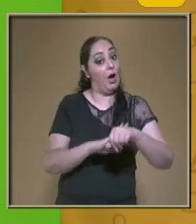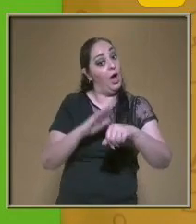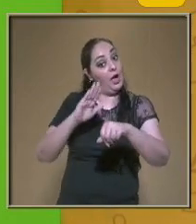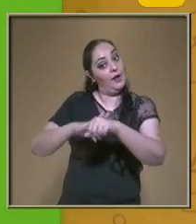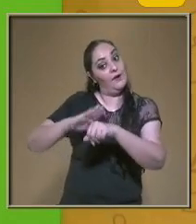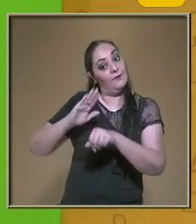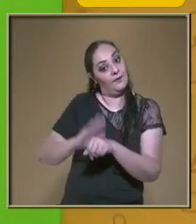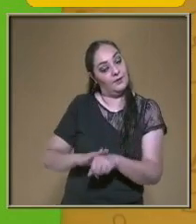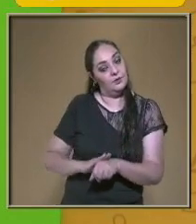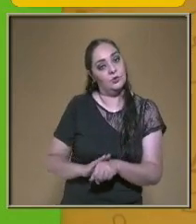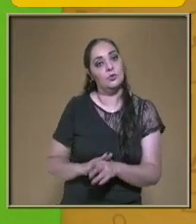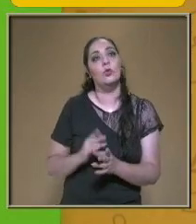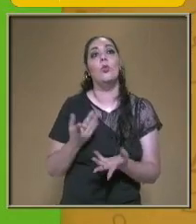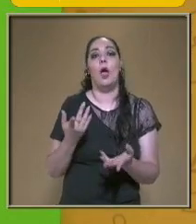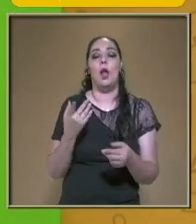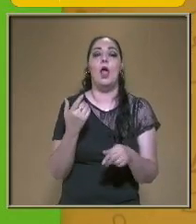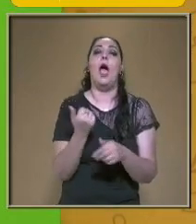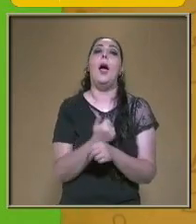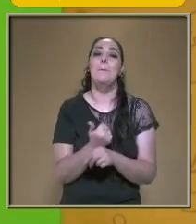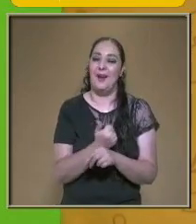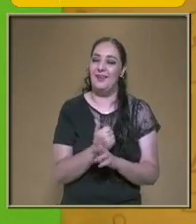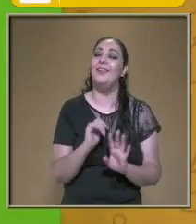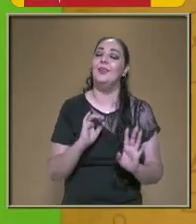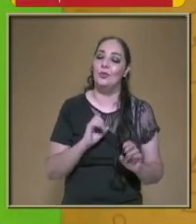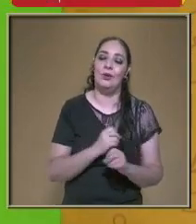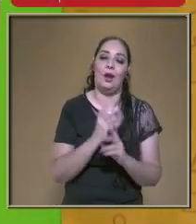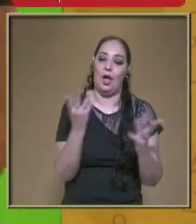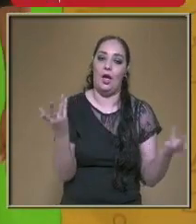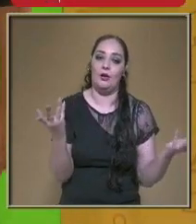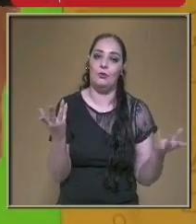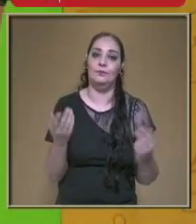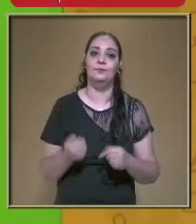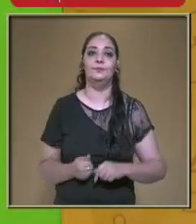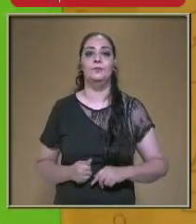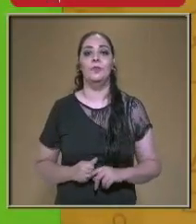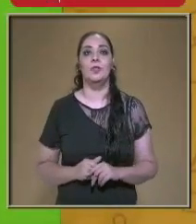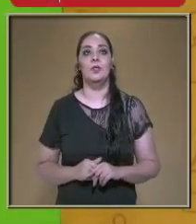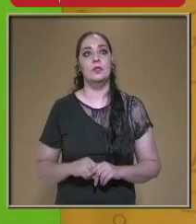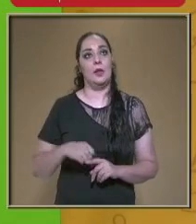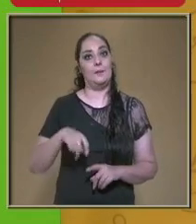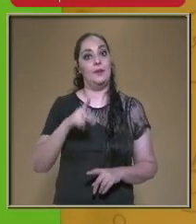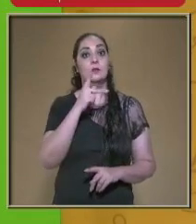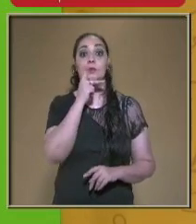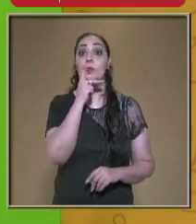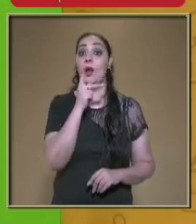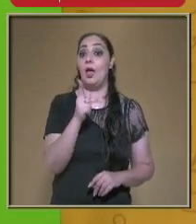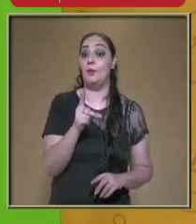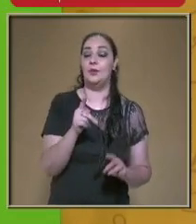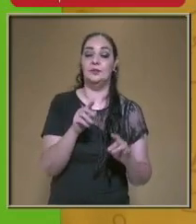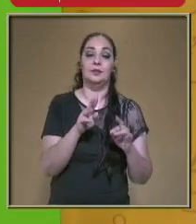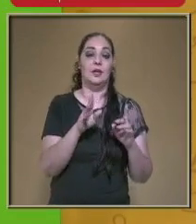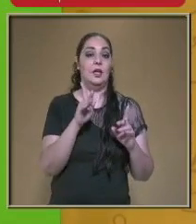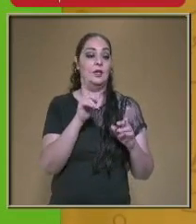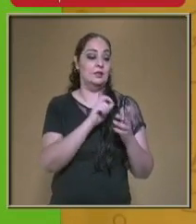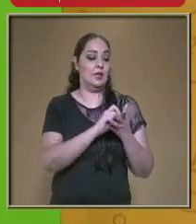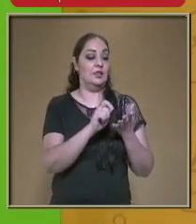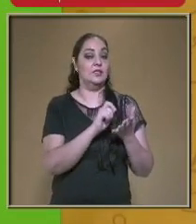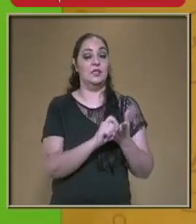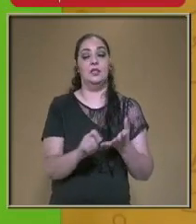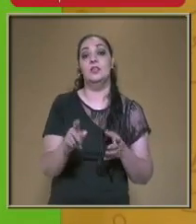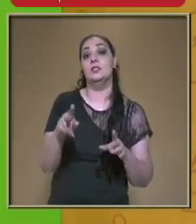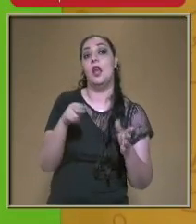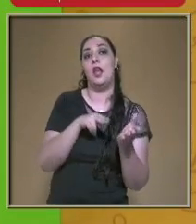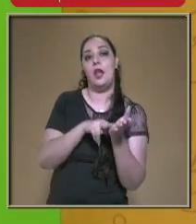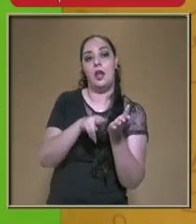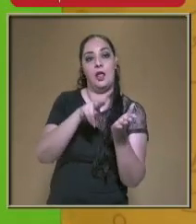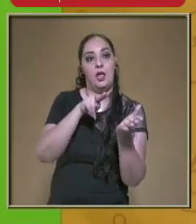Okay, what is the color? Yes, you're right, it's yellow. And the words are in black ink, okay?